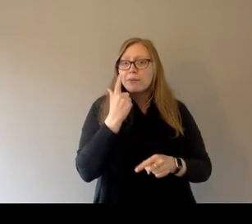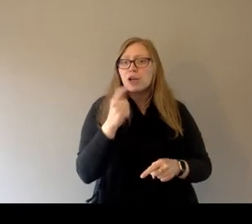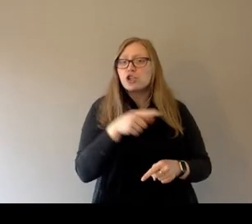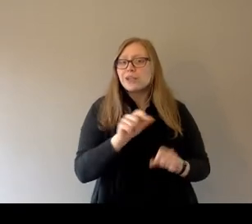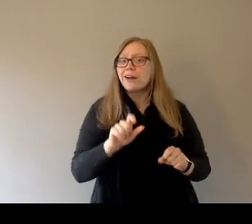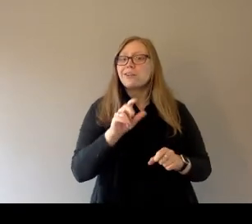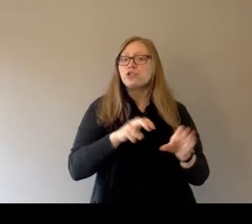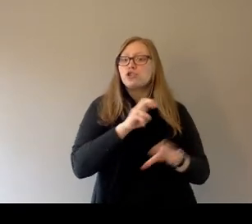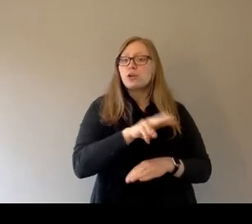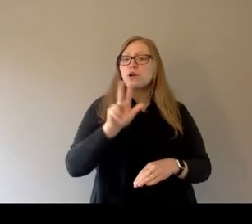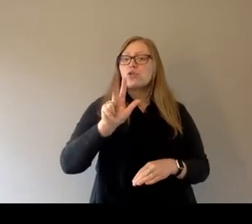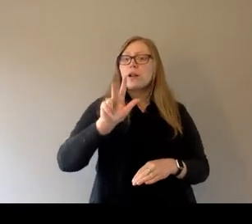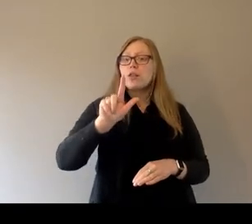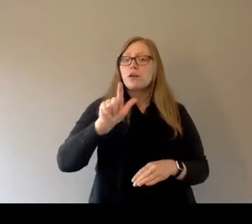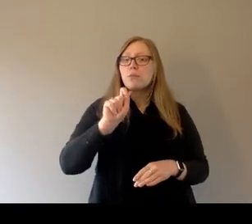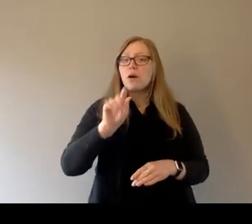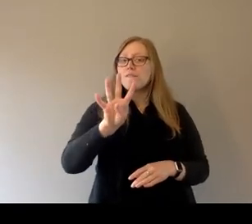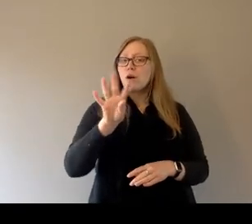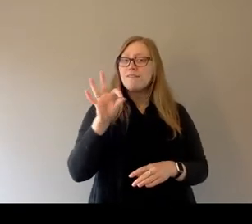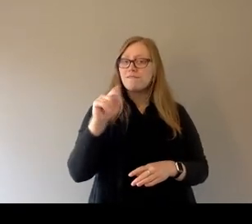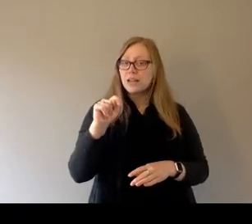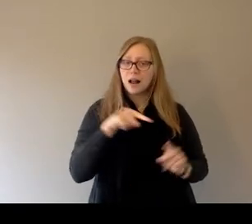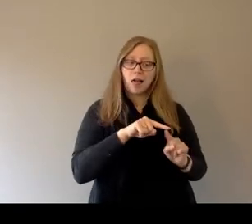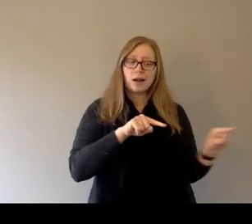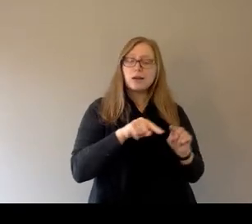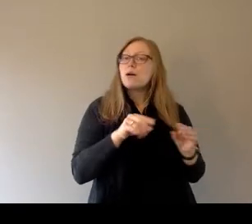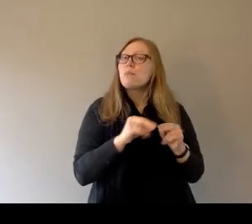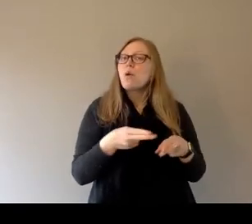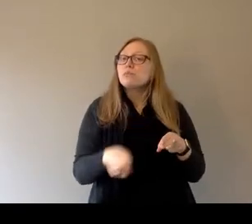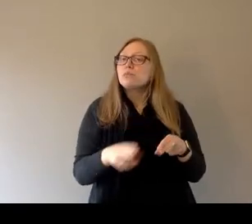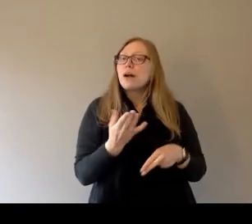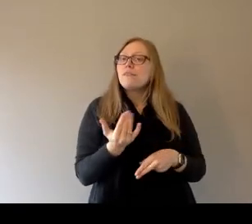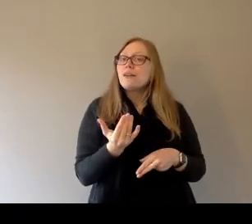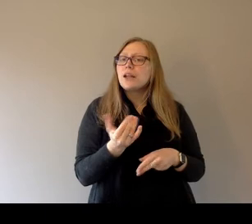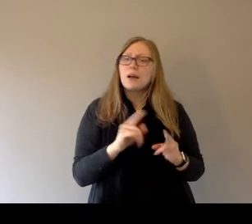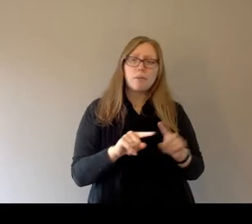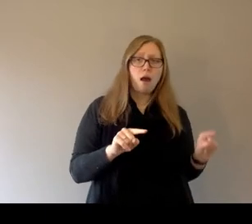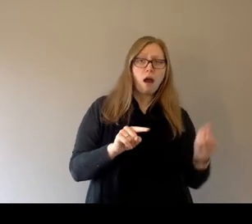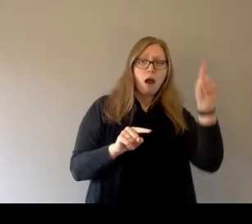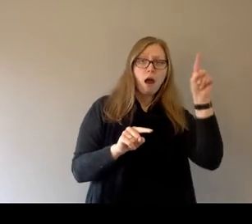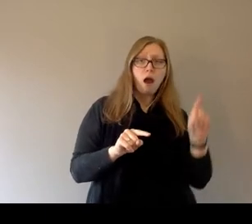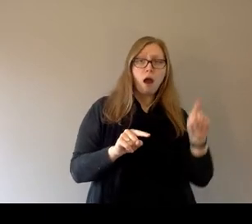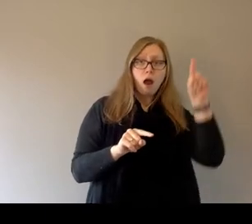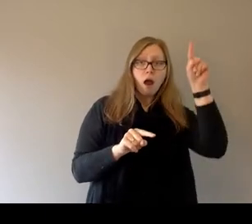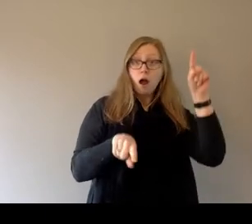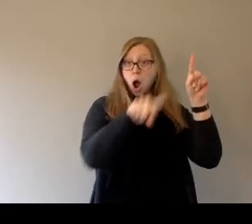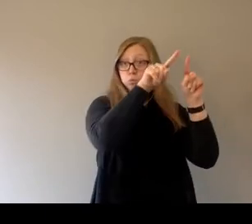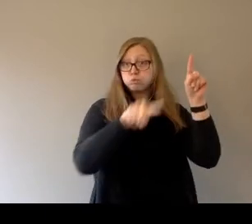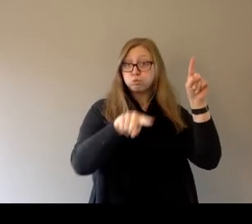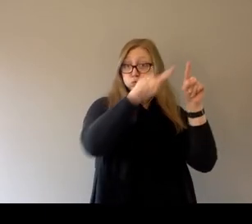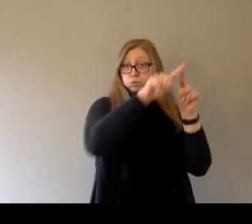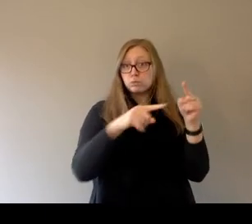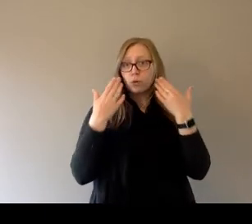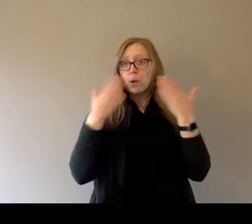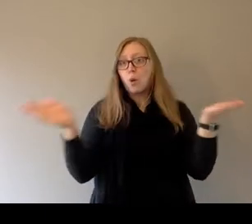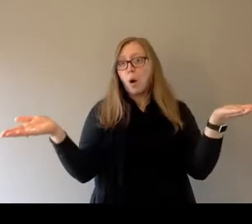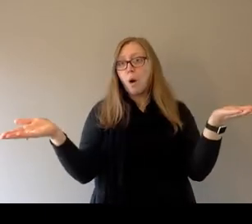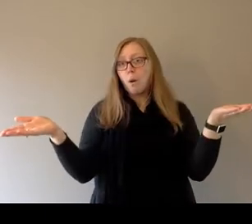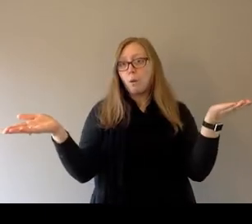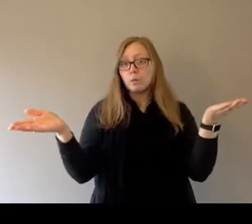jump 23.4 feet, and this is only 15. But what about these other two lengths? And we don't know right now. So one